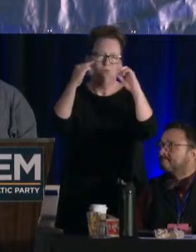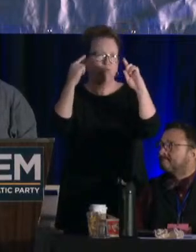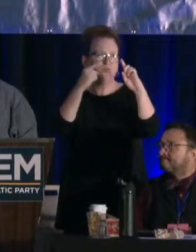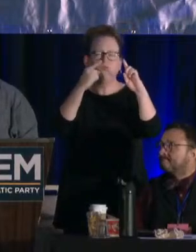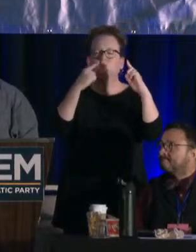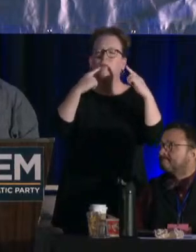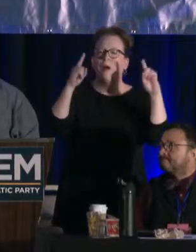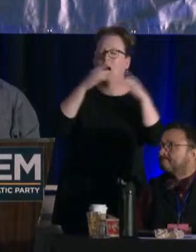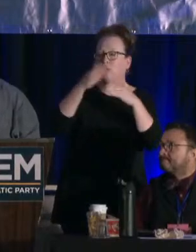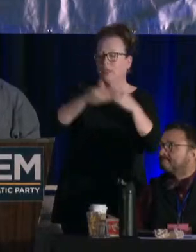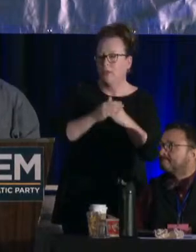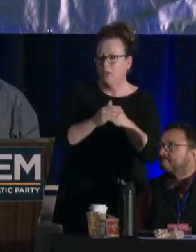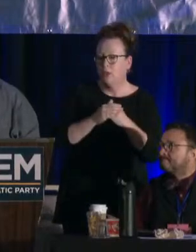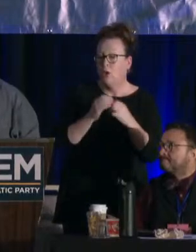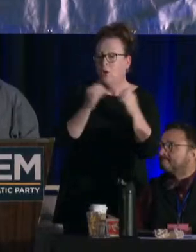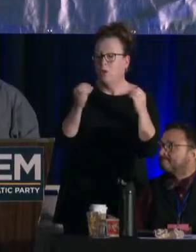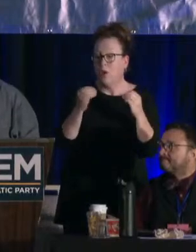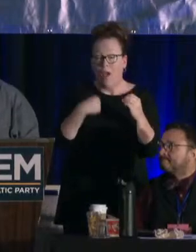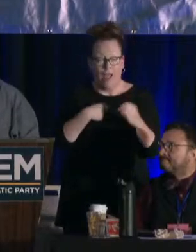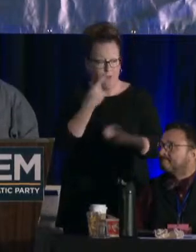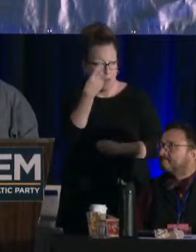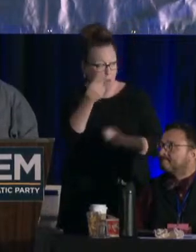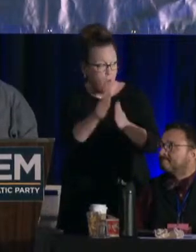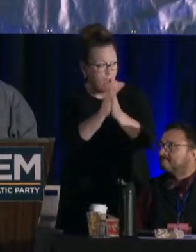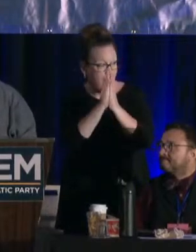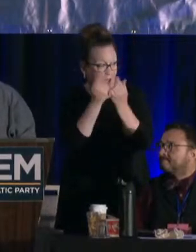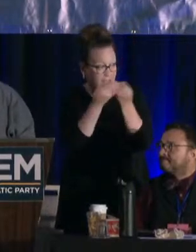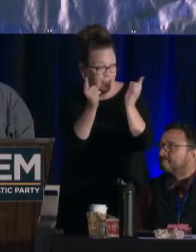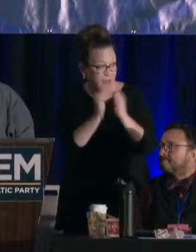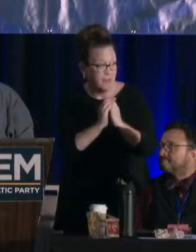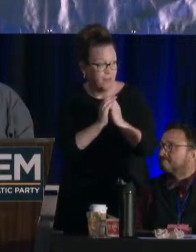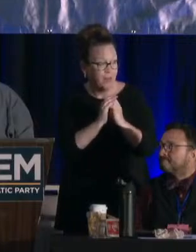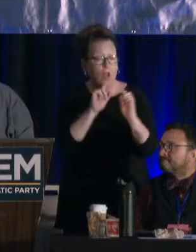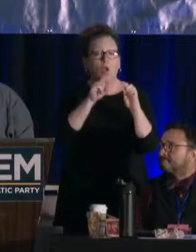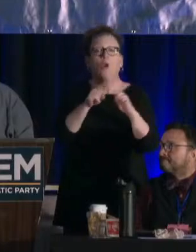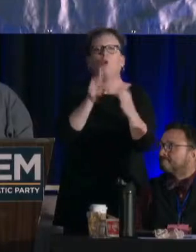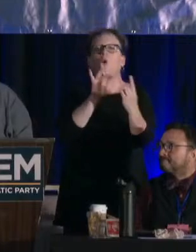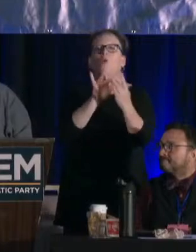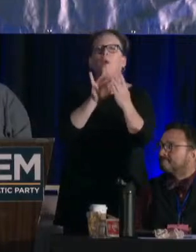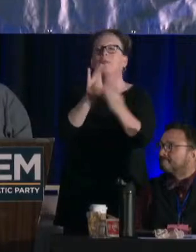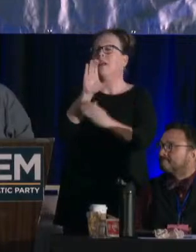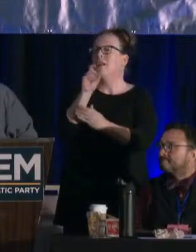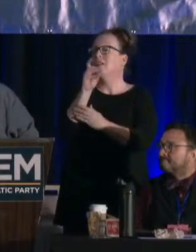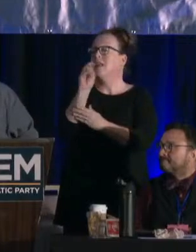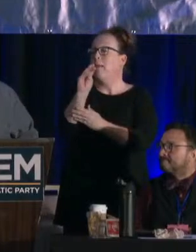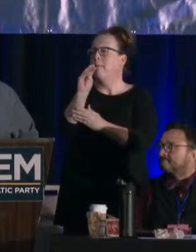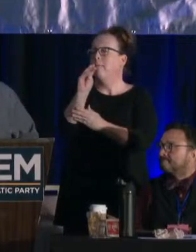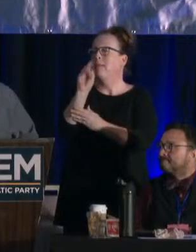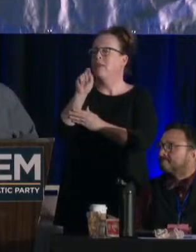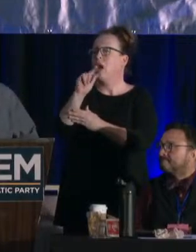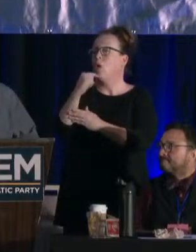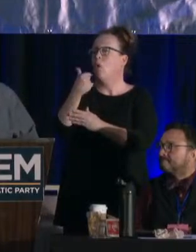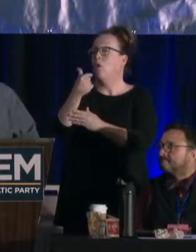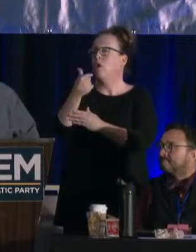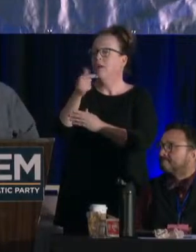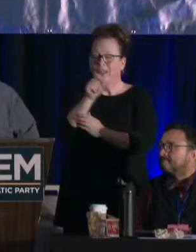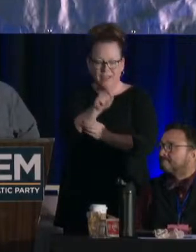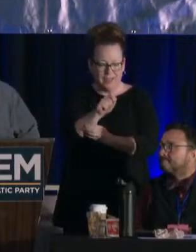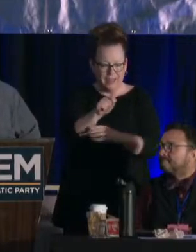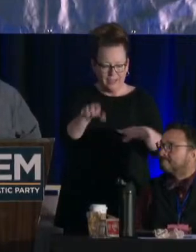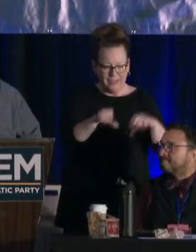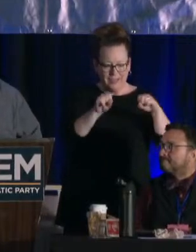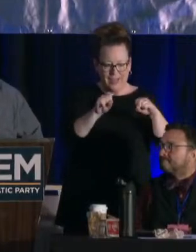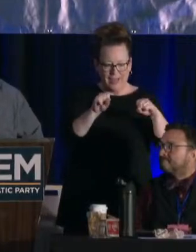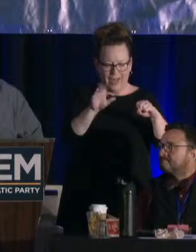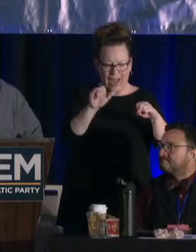So, with that, I have one ask. Go to CADEM.org, click Take Action, and I hope to see you at a